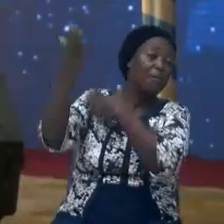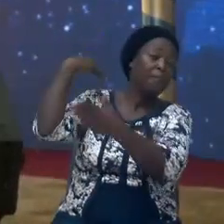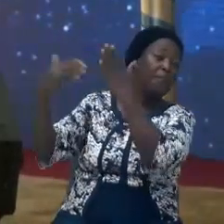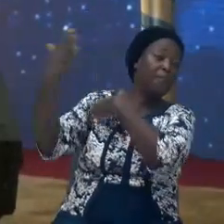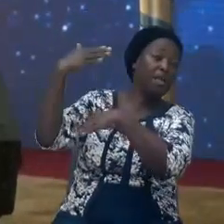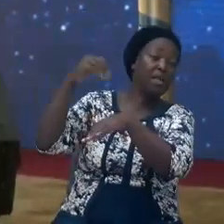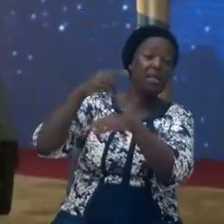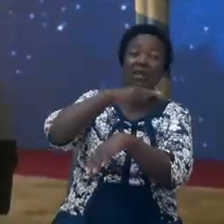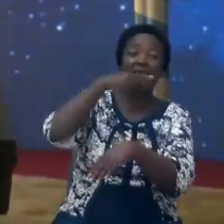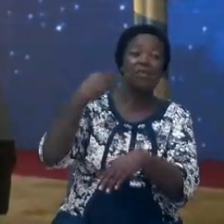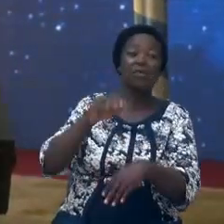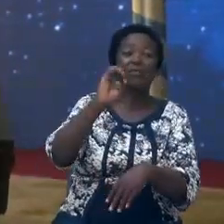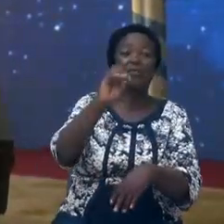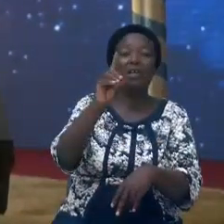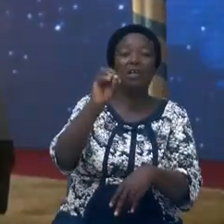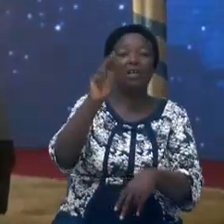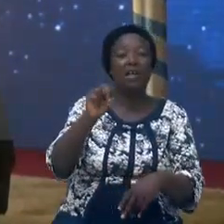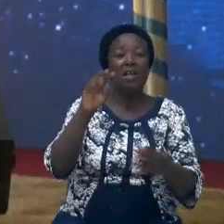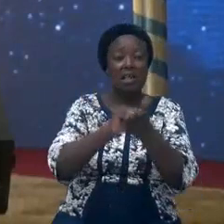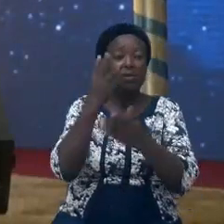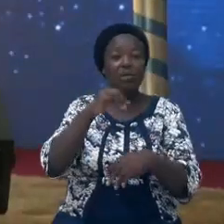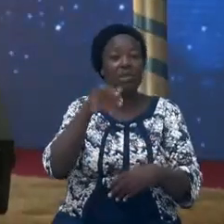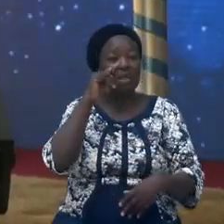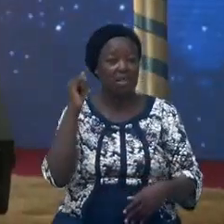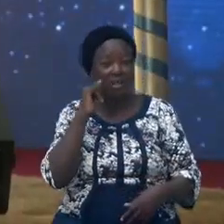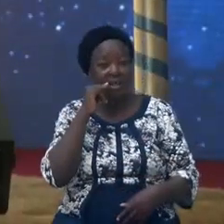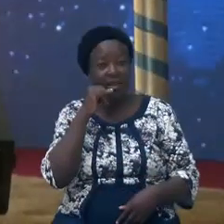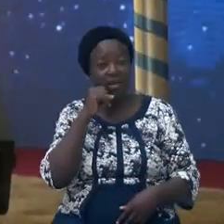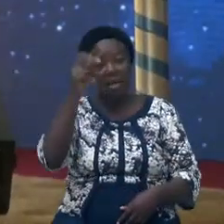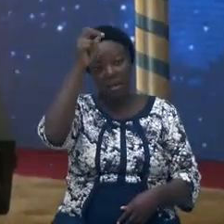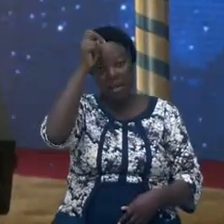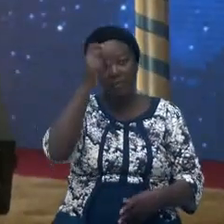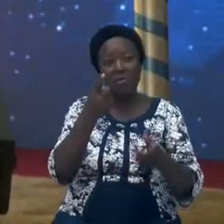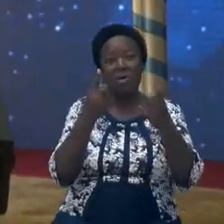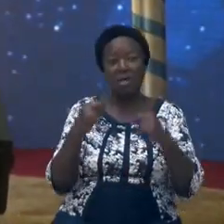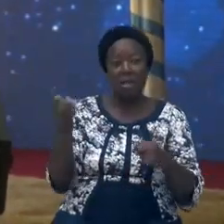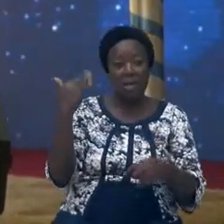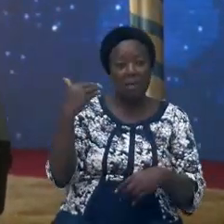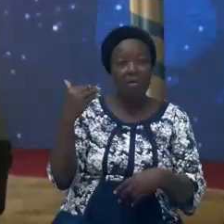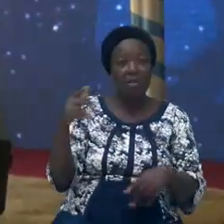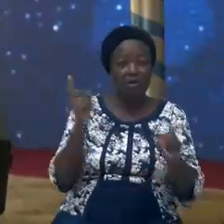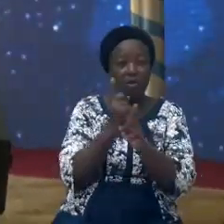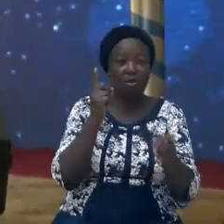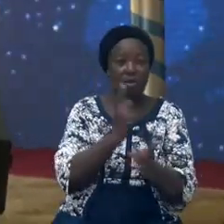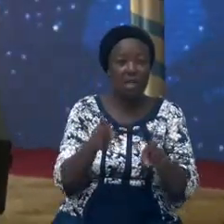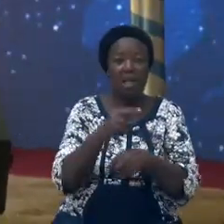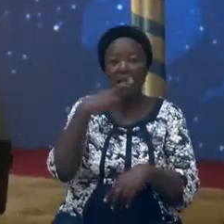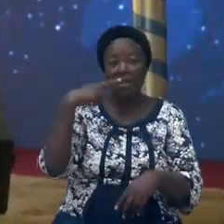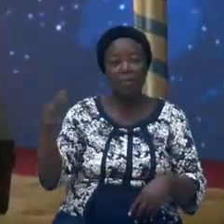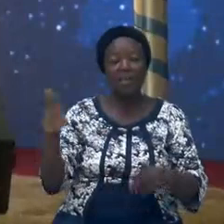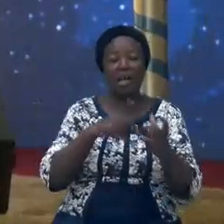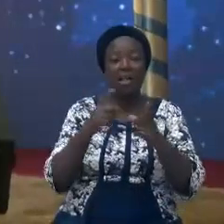here, in the past, at the Garden of Eden, that was the yesterday.